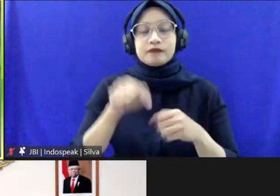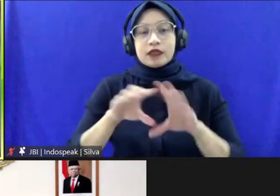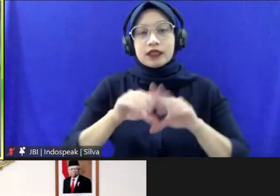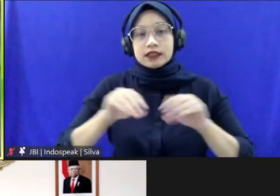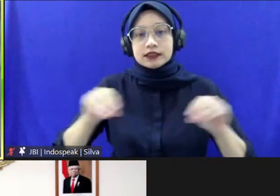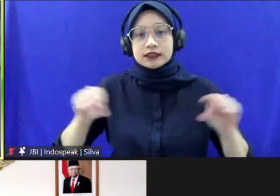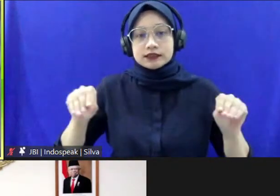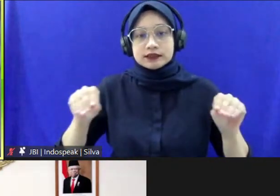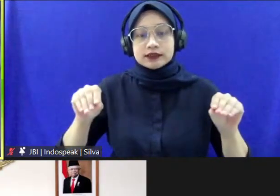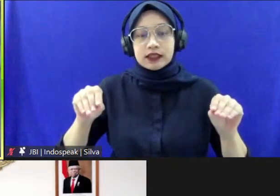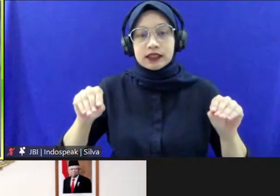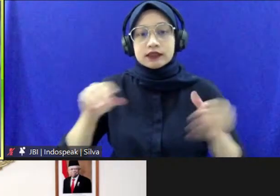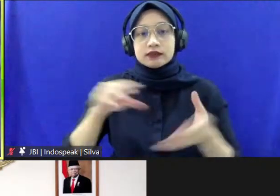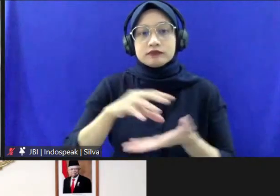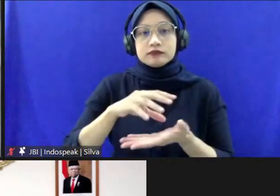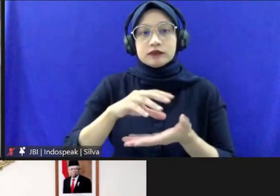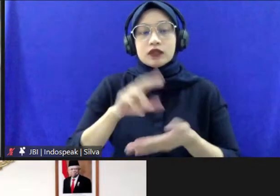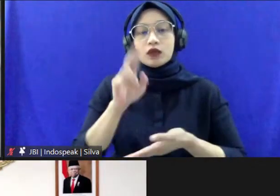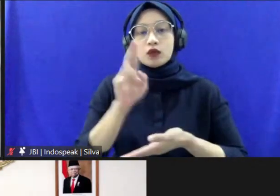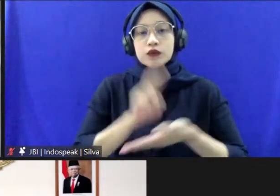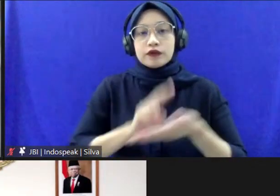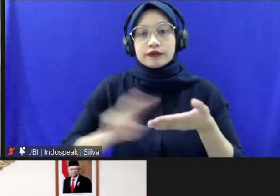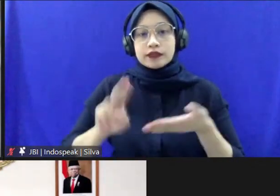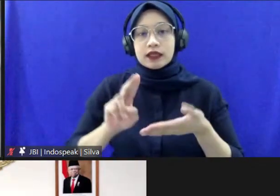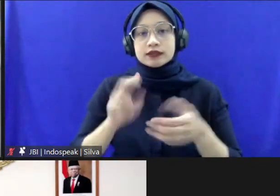Mental Health, Universitas Gadjah Mada.